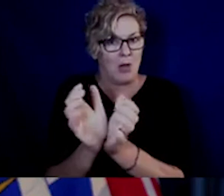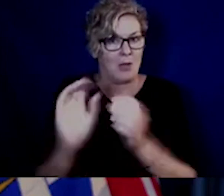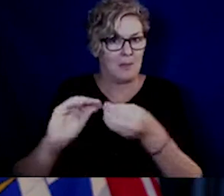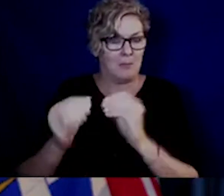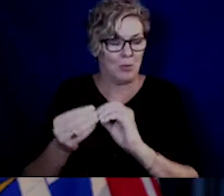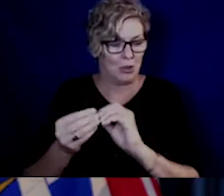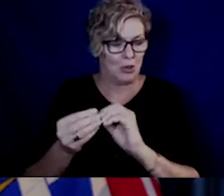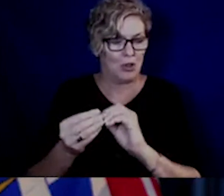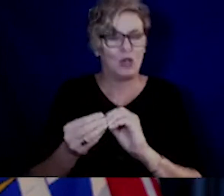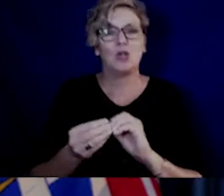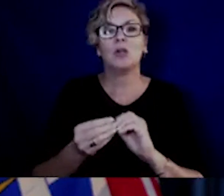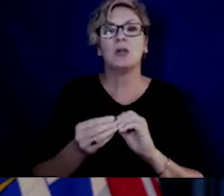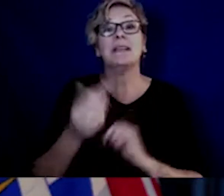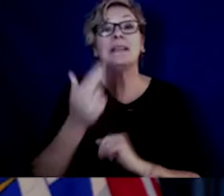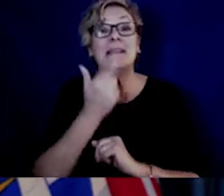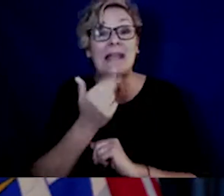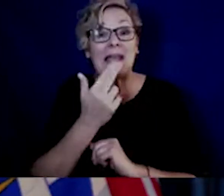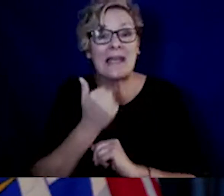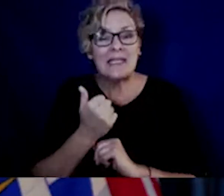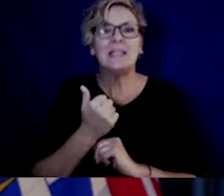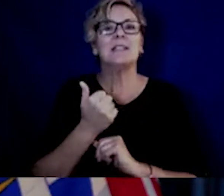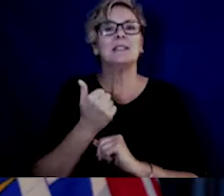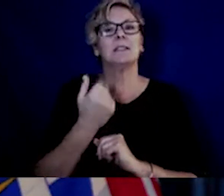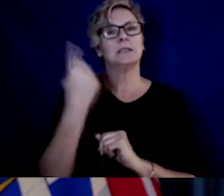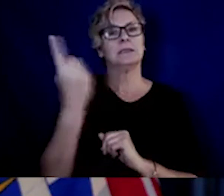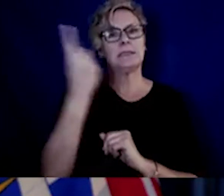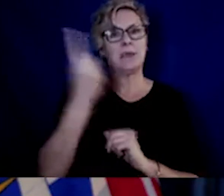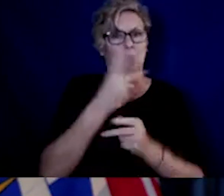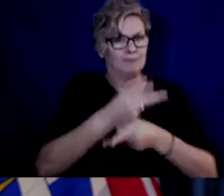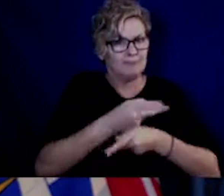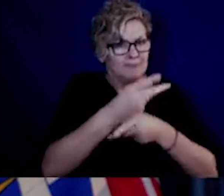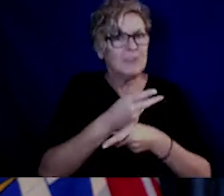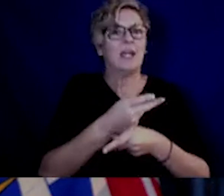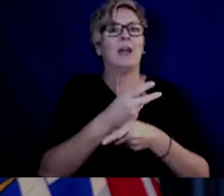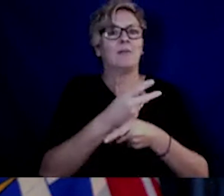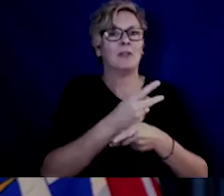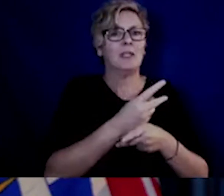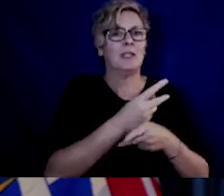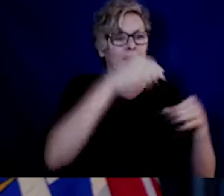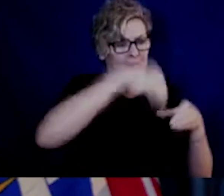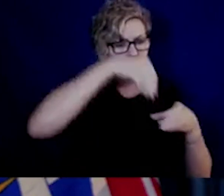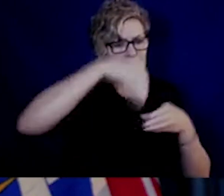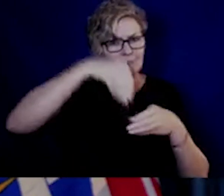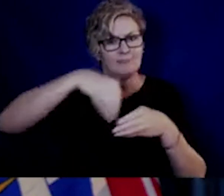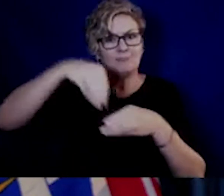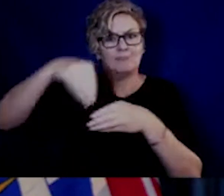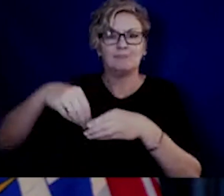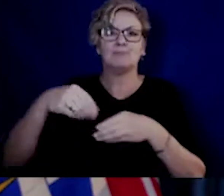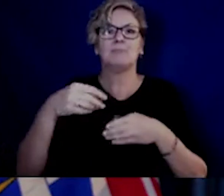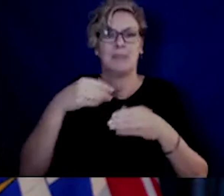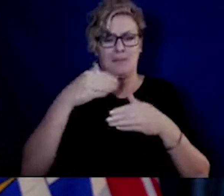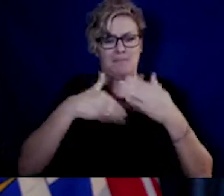idea of going to close family or the people that are in your community bubble and keeping